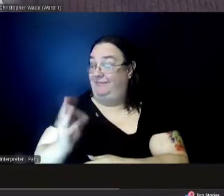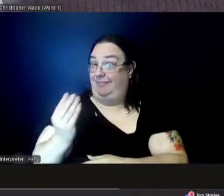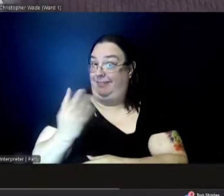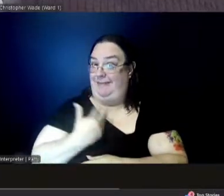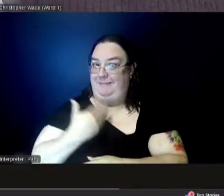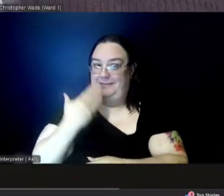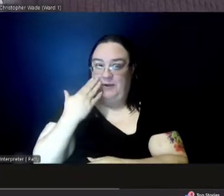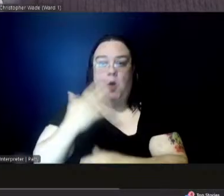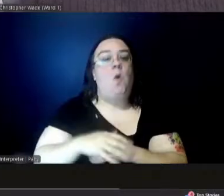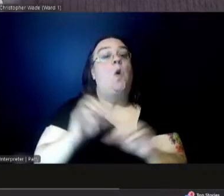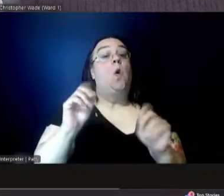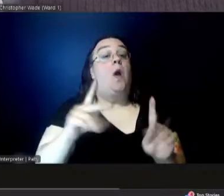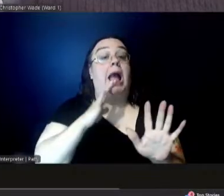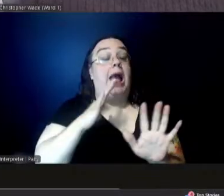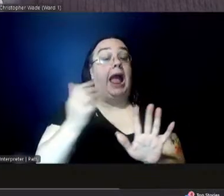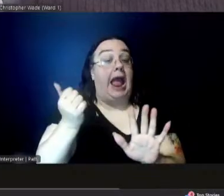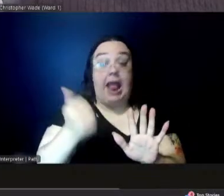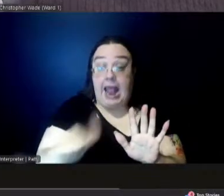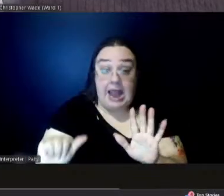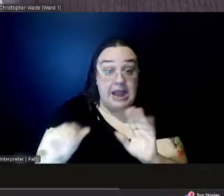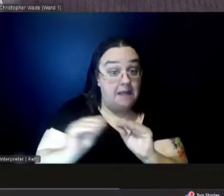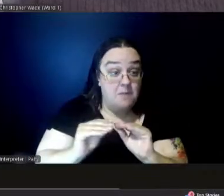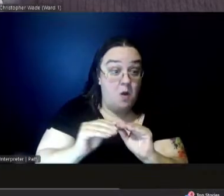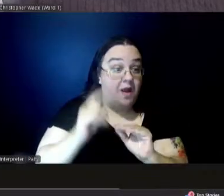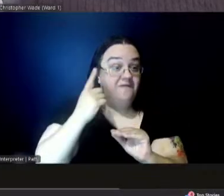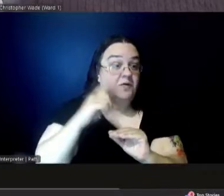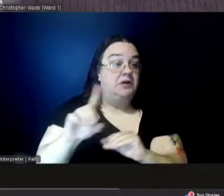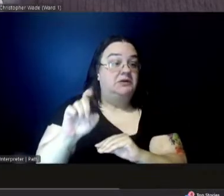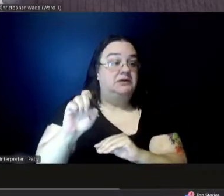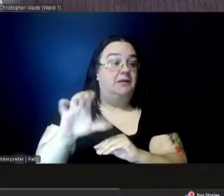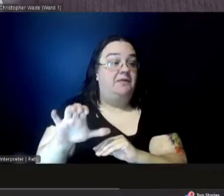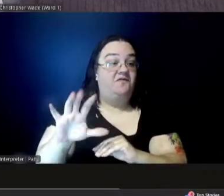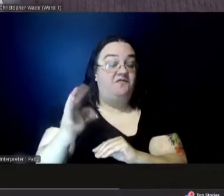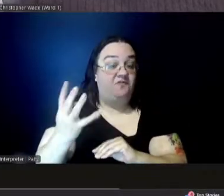so anything else for the December 4th